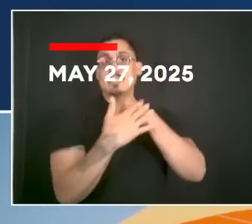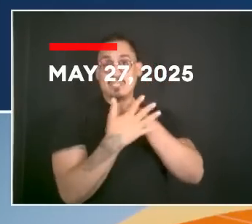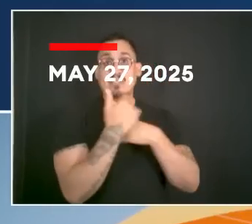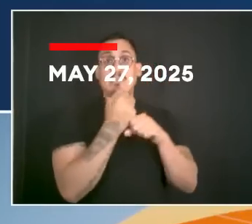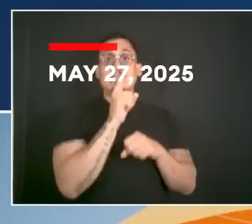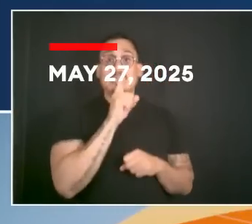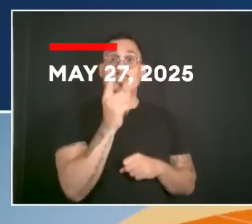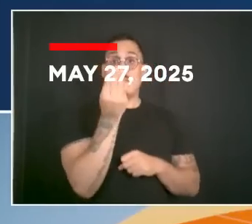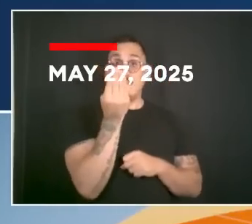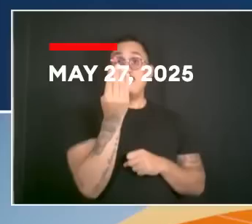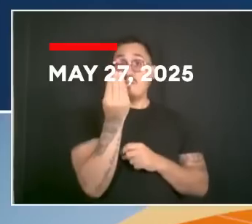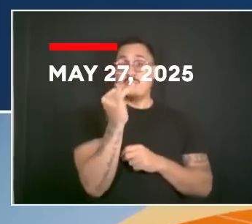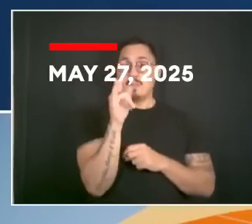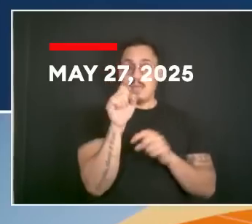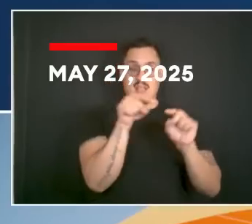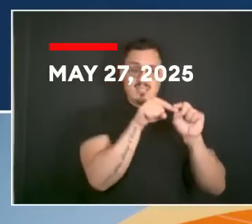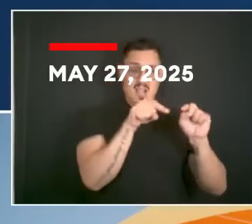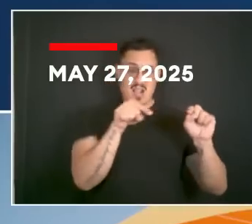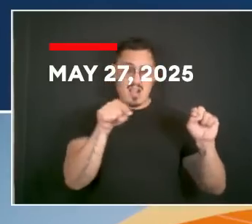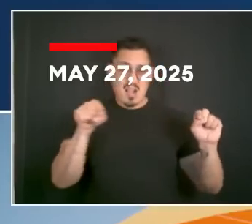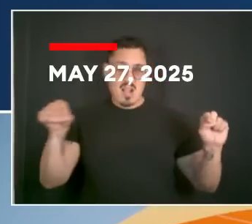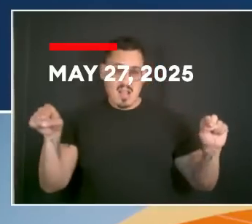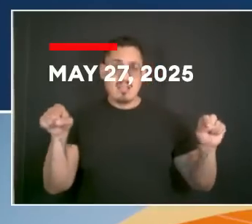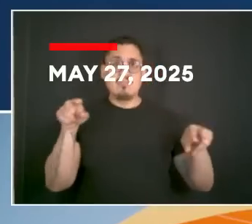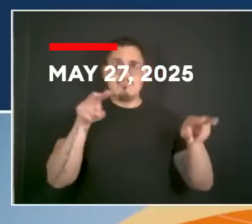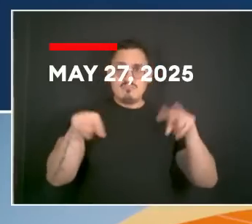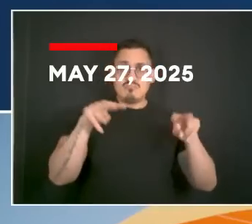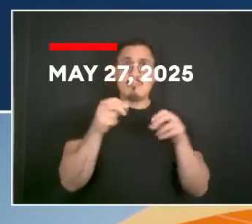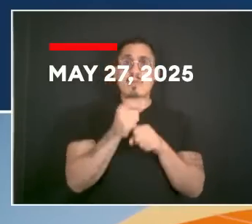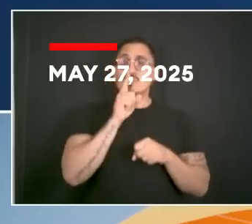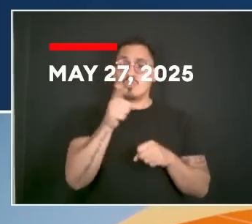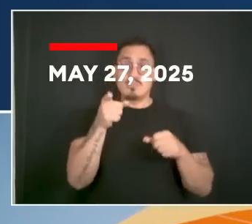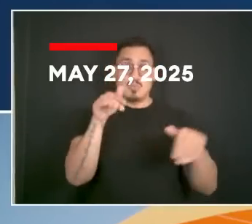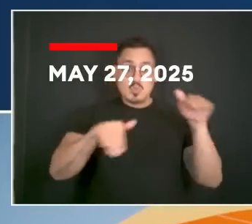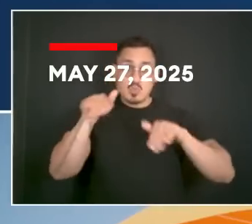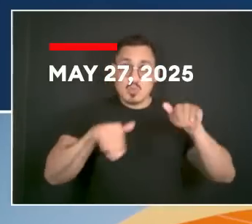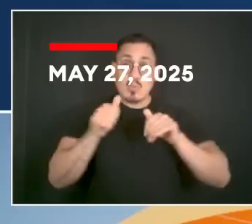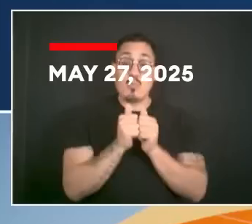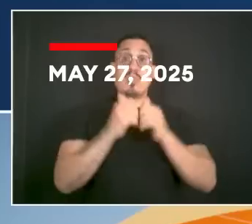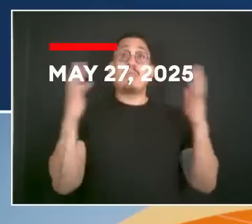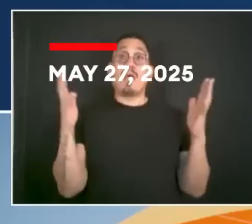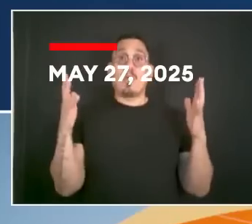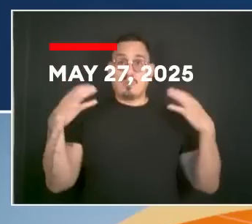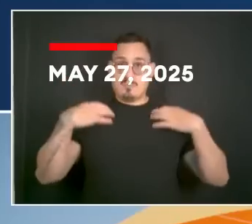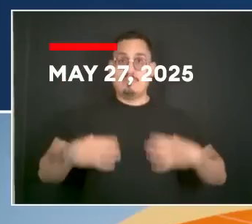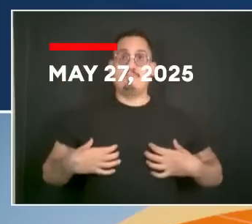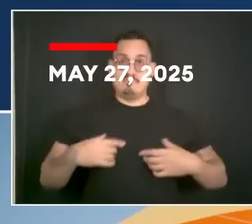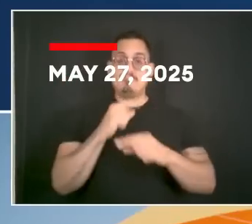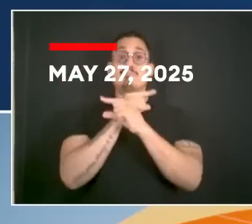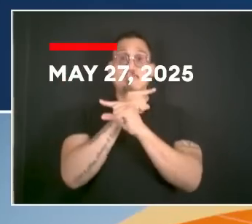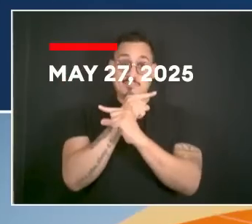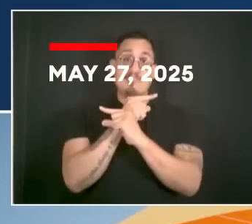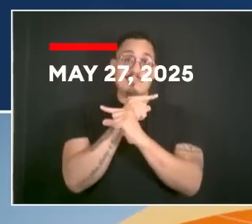But we want to encourage people to not swim when lifeguards are off duty. That happens far too